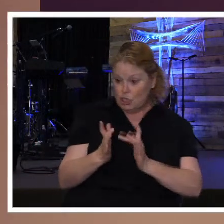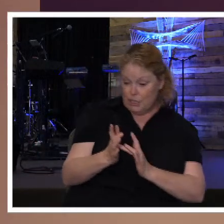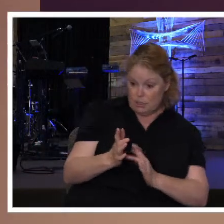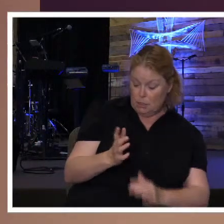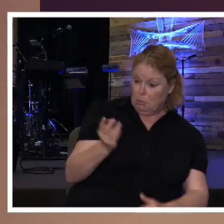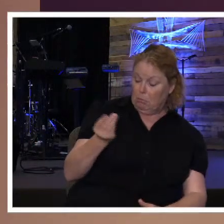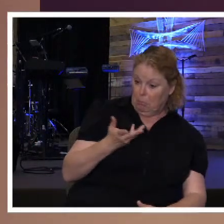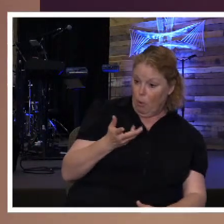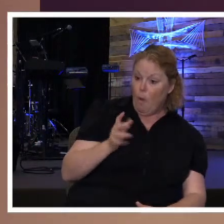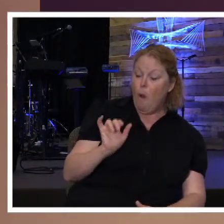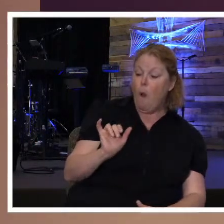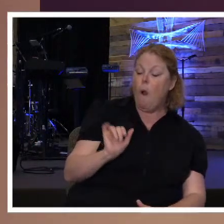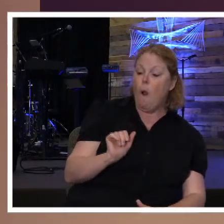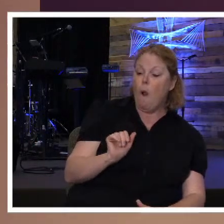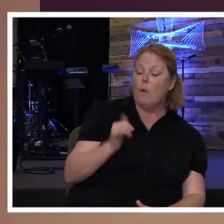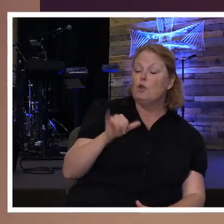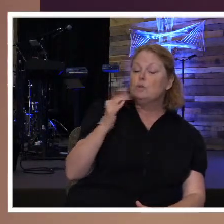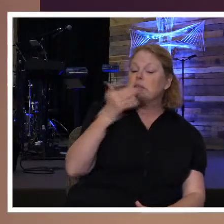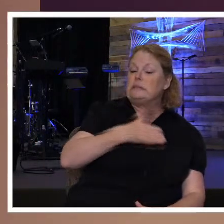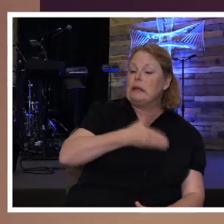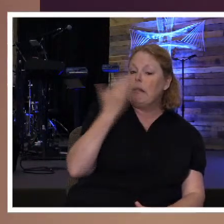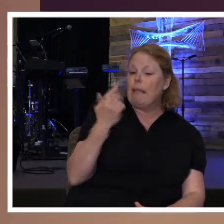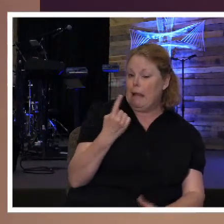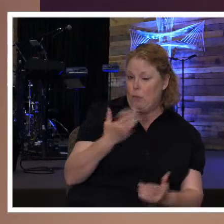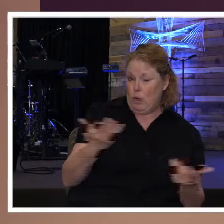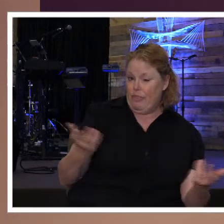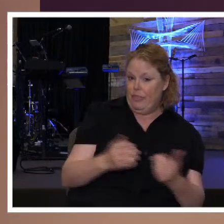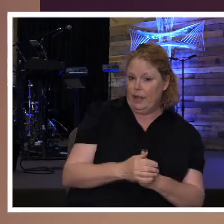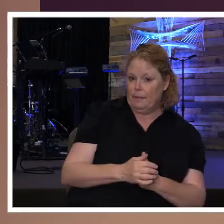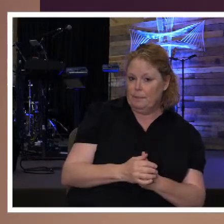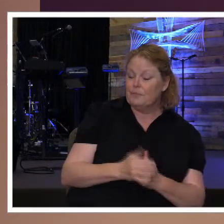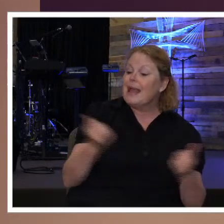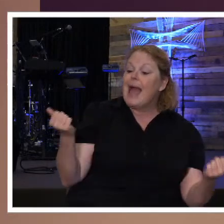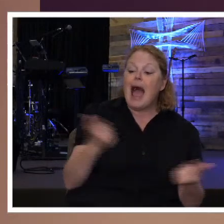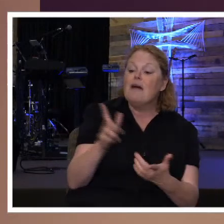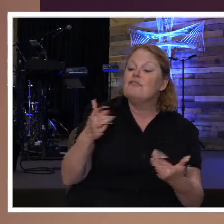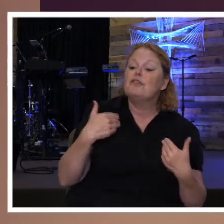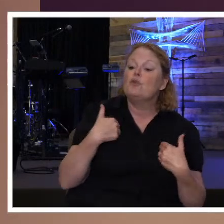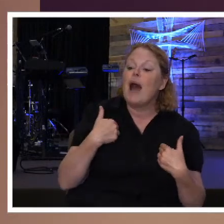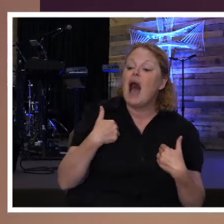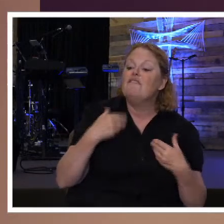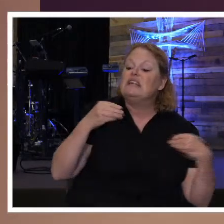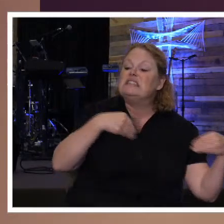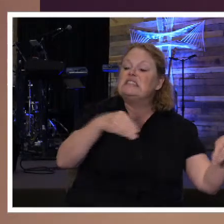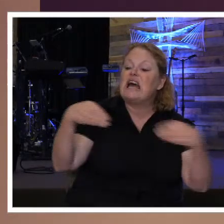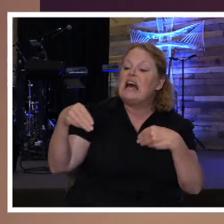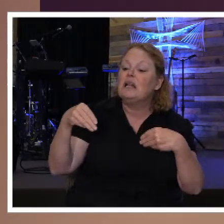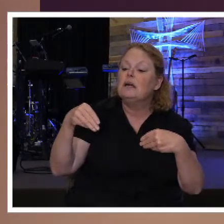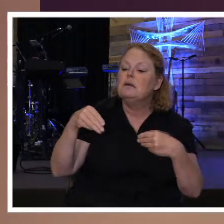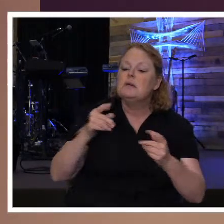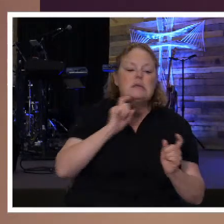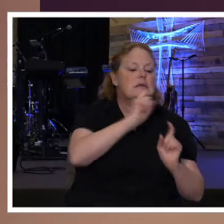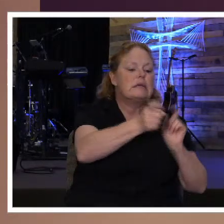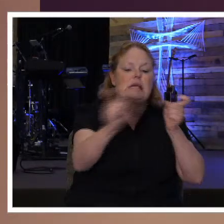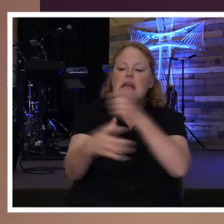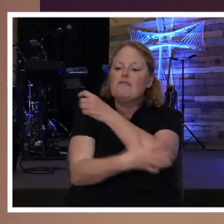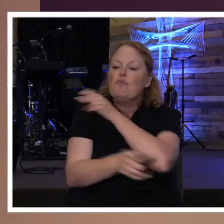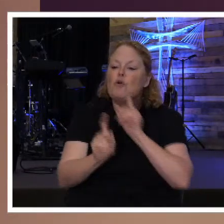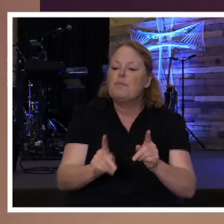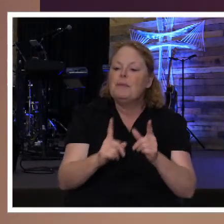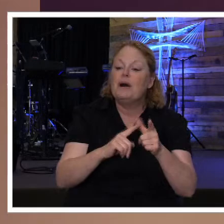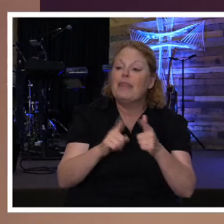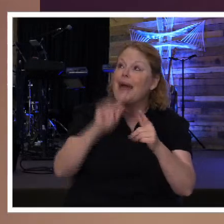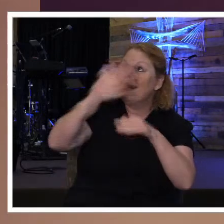him, 'You still lack one thing. Sell everything that you have and give to the poor, and you will have treasure